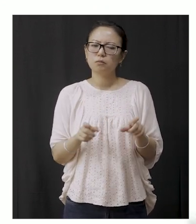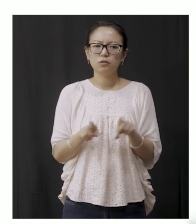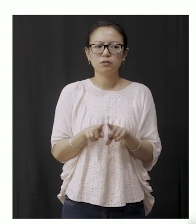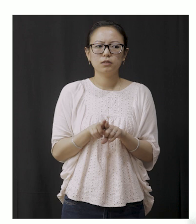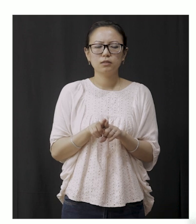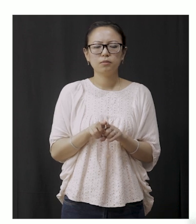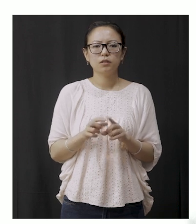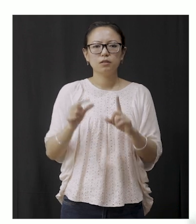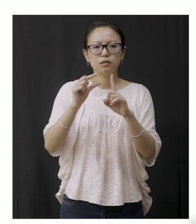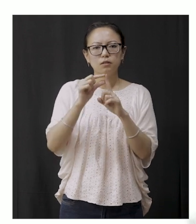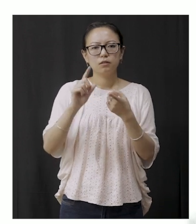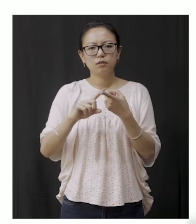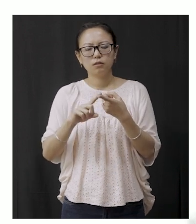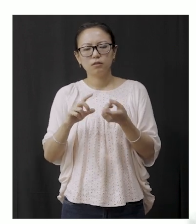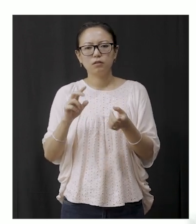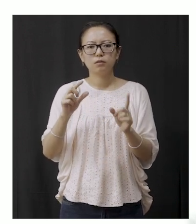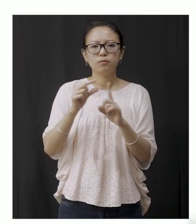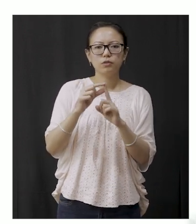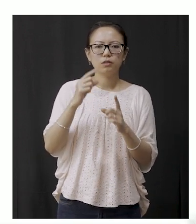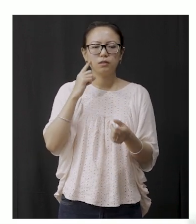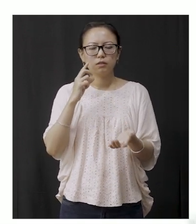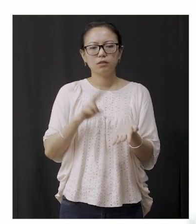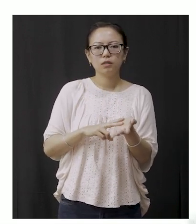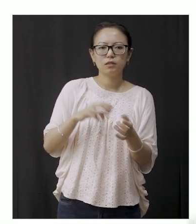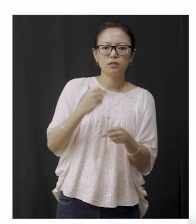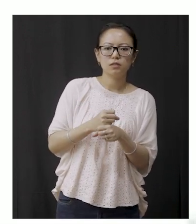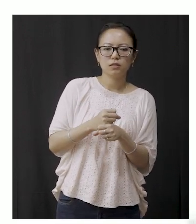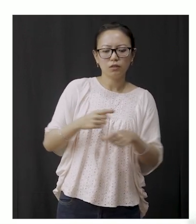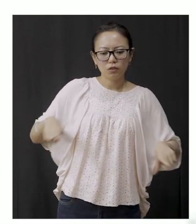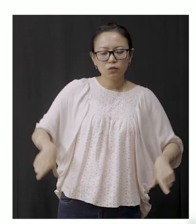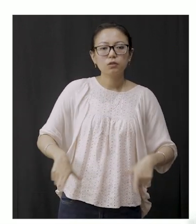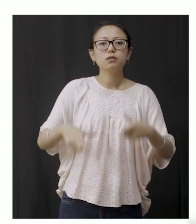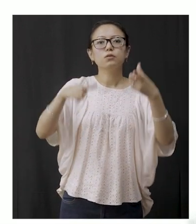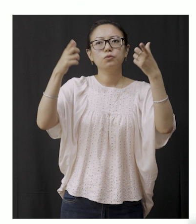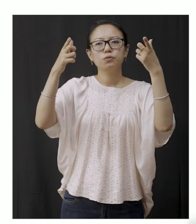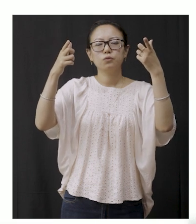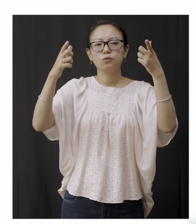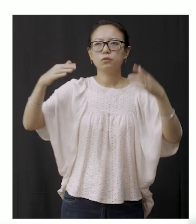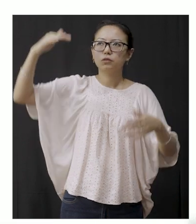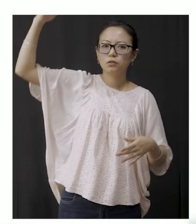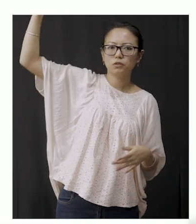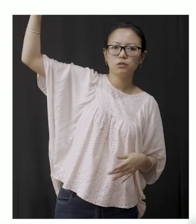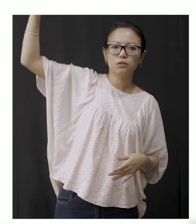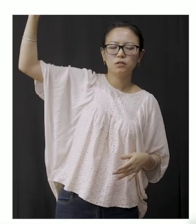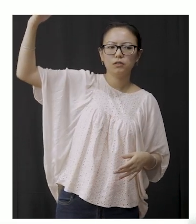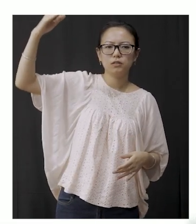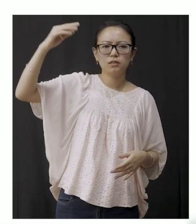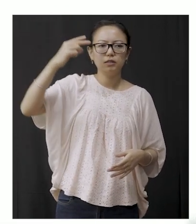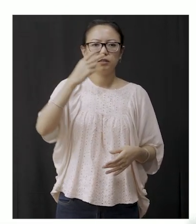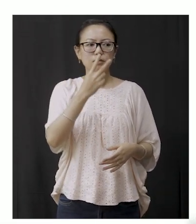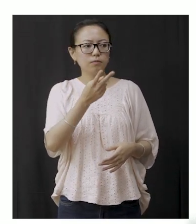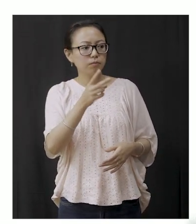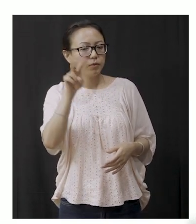tall trees peeping, that means the tall trees can see the view of the moon while the